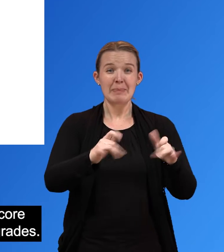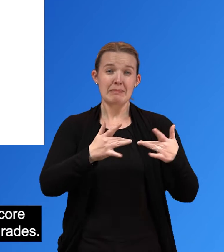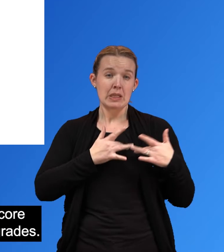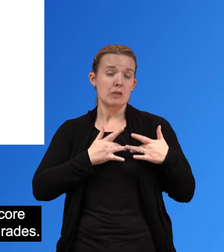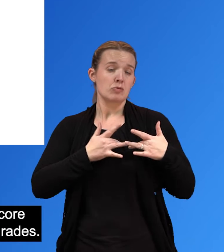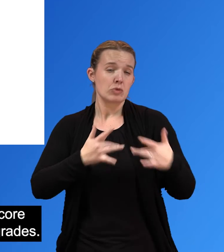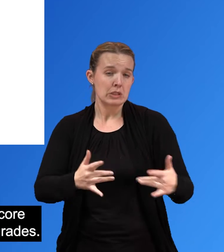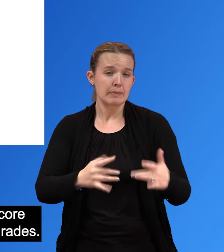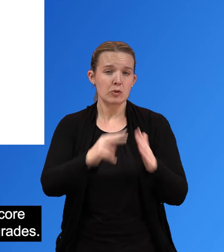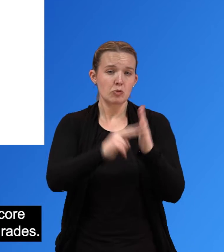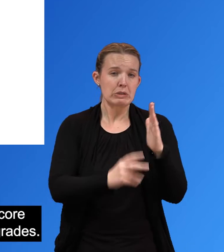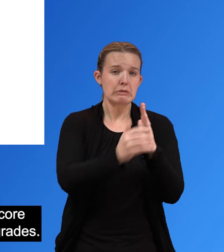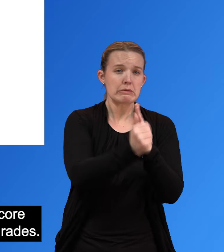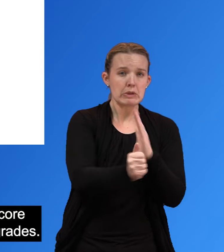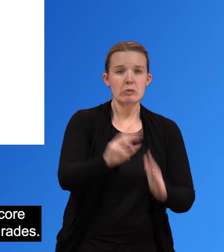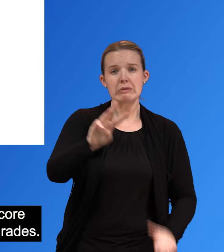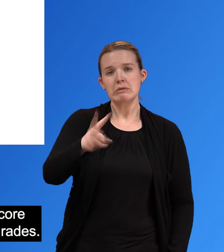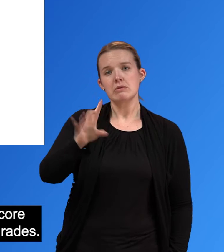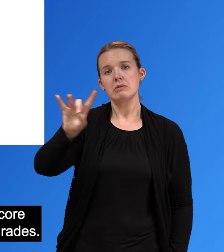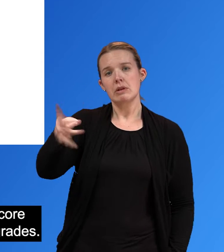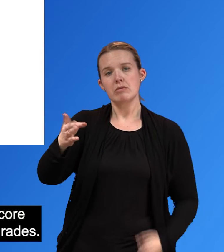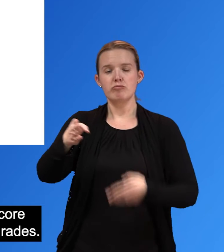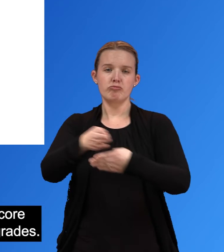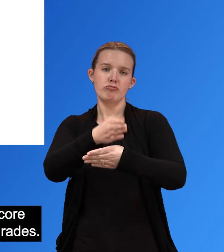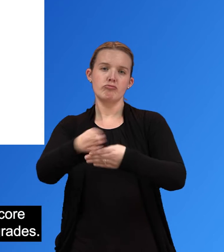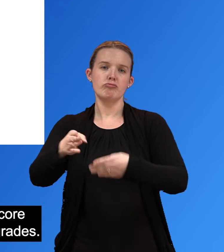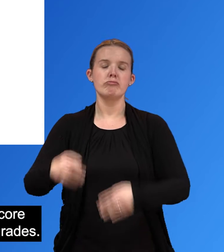readability score between 6th and 8th grades.